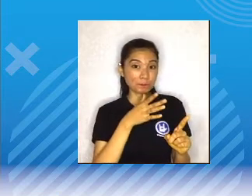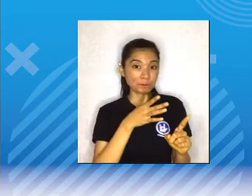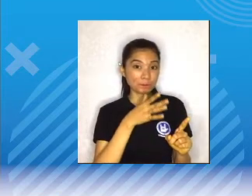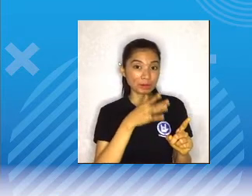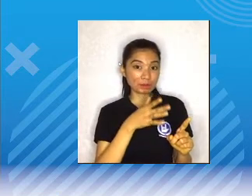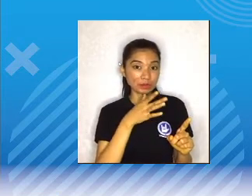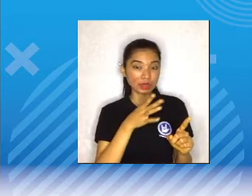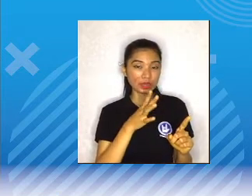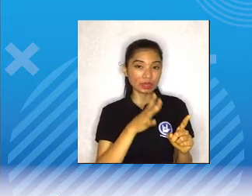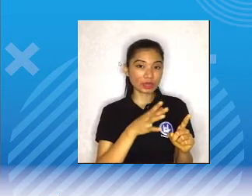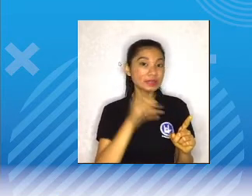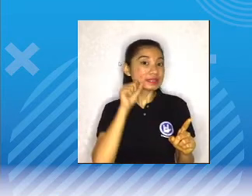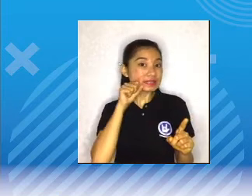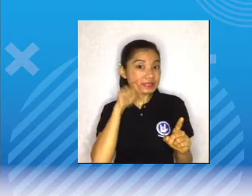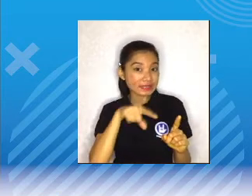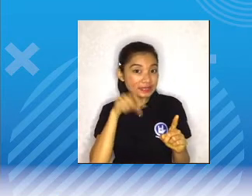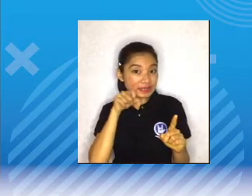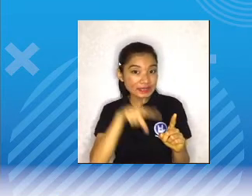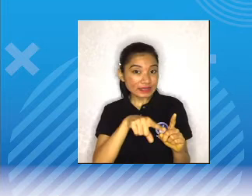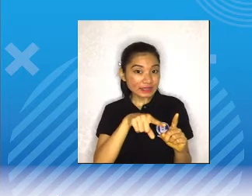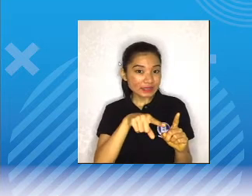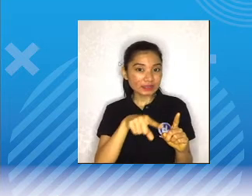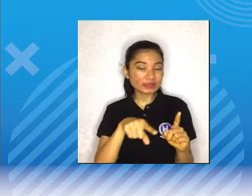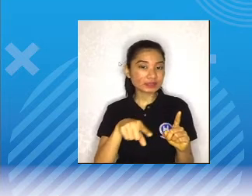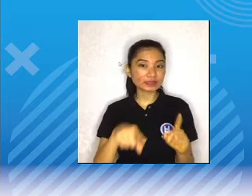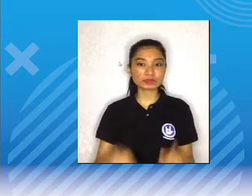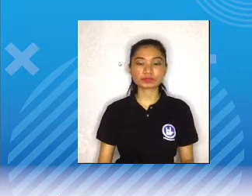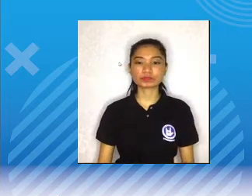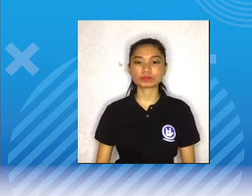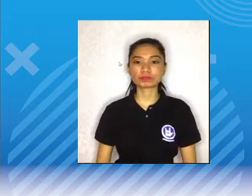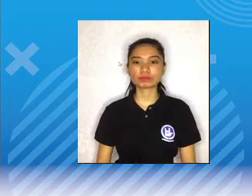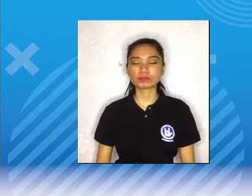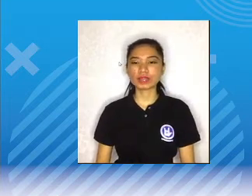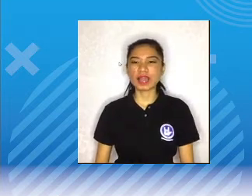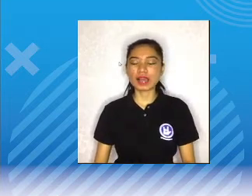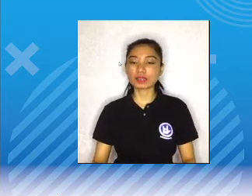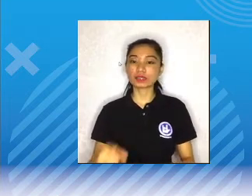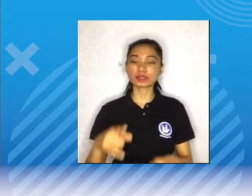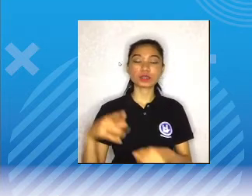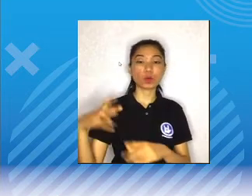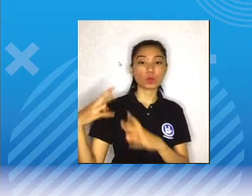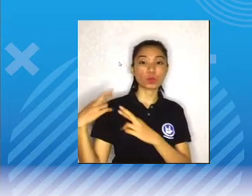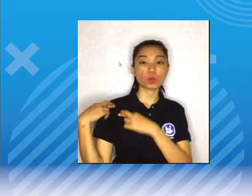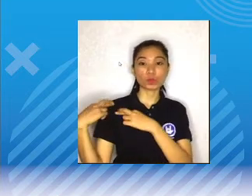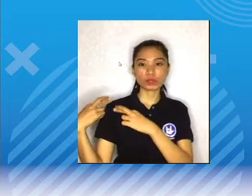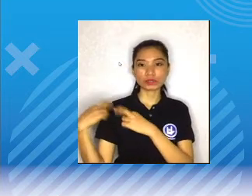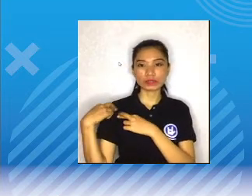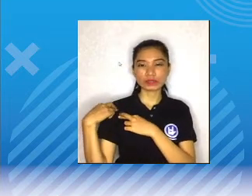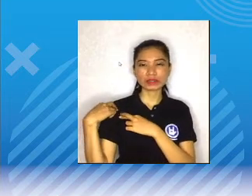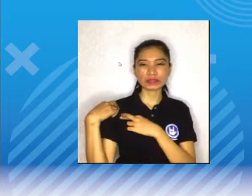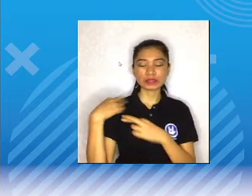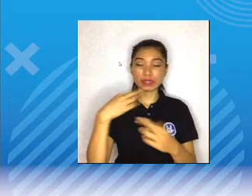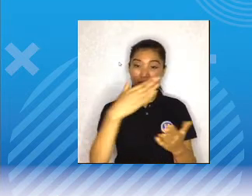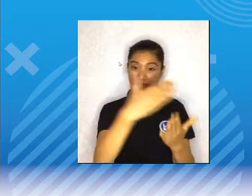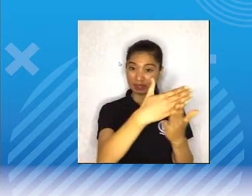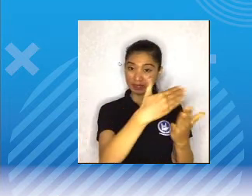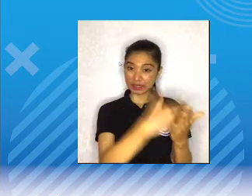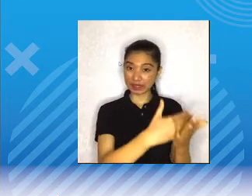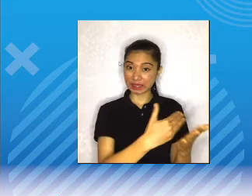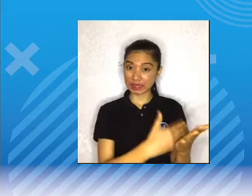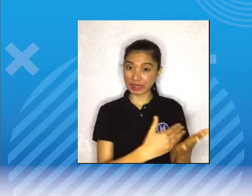yung roles na yon nahahati because of the physical space. Alam natin